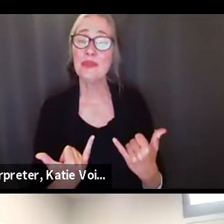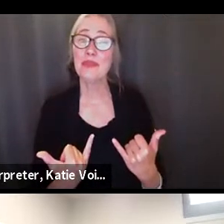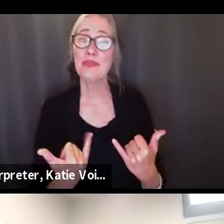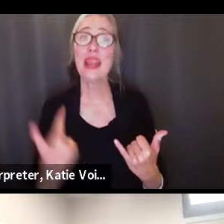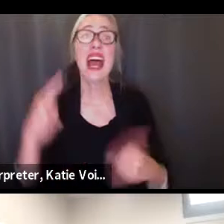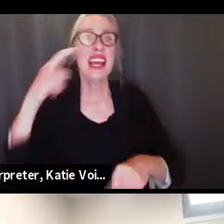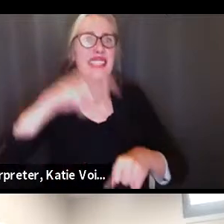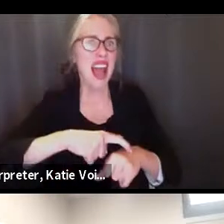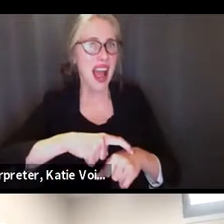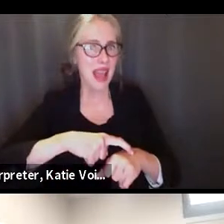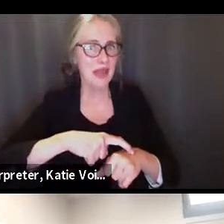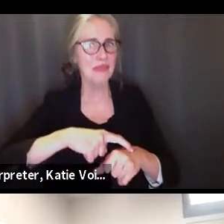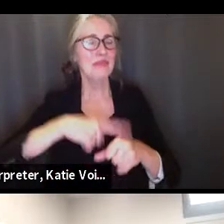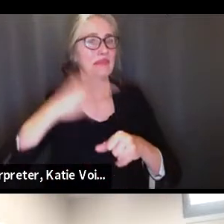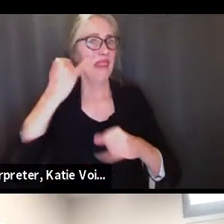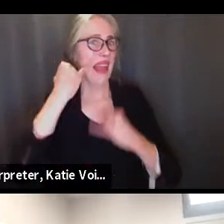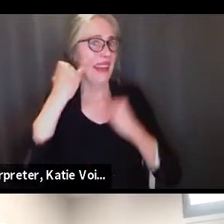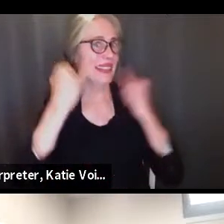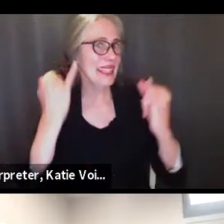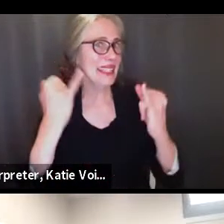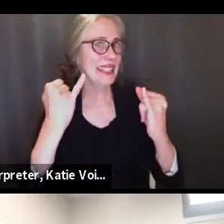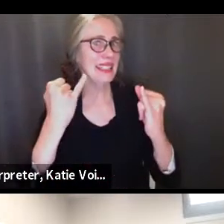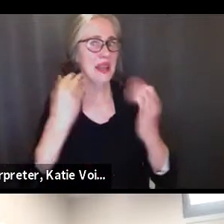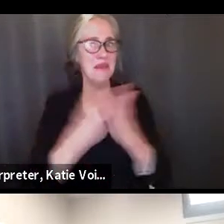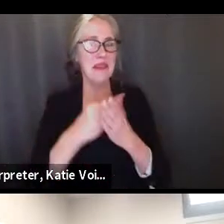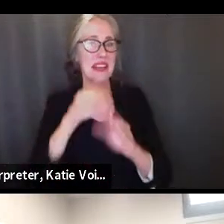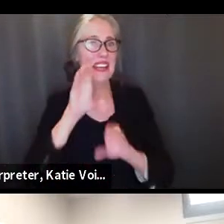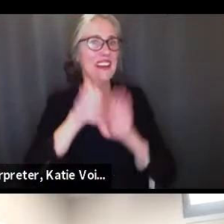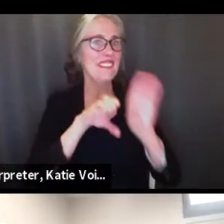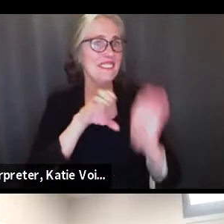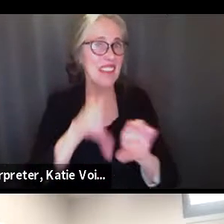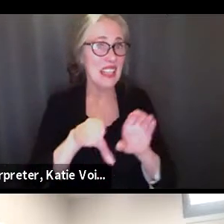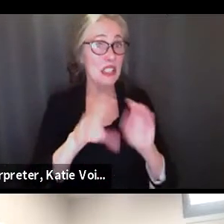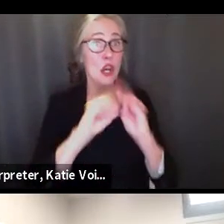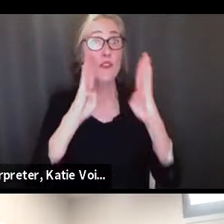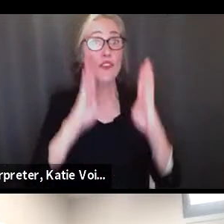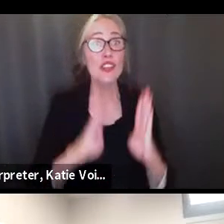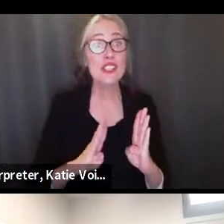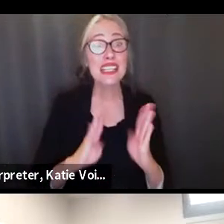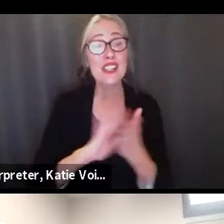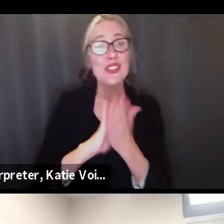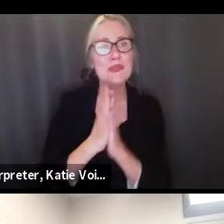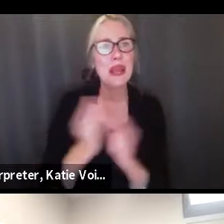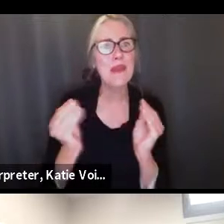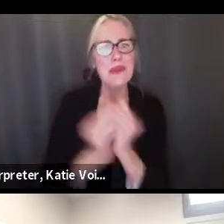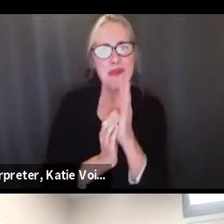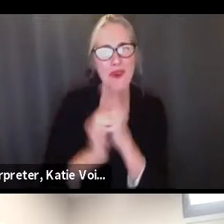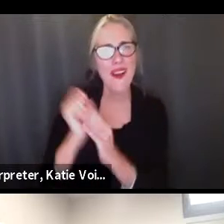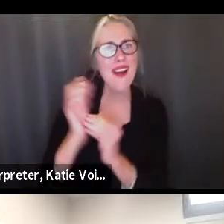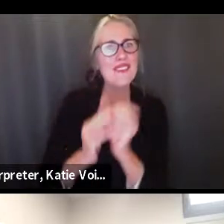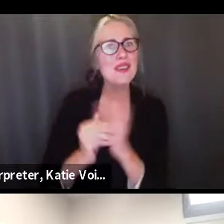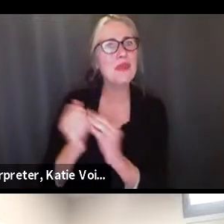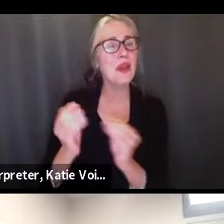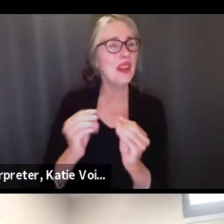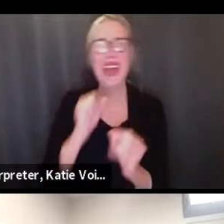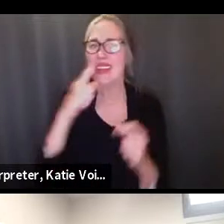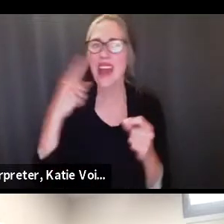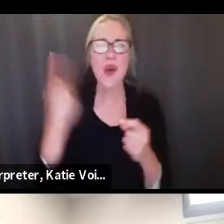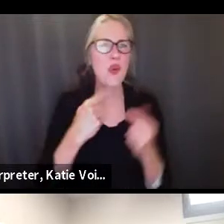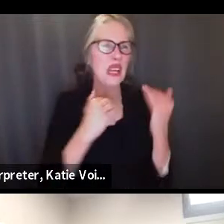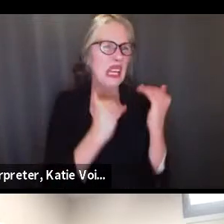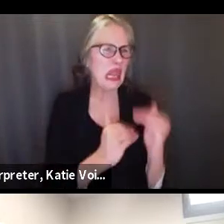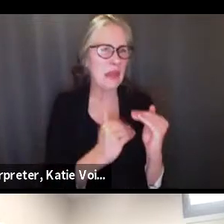students familiar with the principles of makerspace education and comfortable with conducting learning beyond the 4 classroom